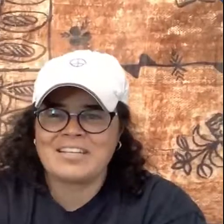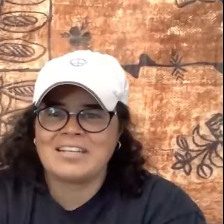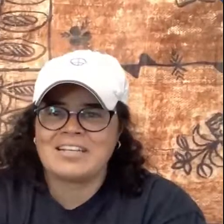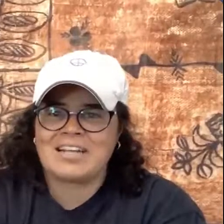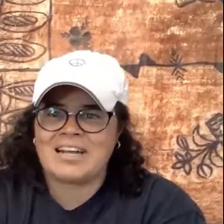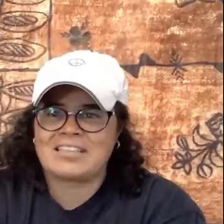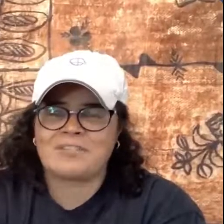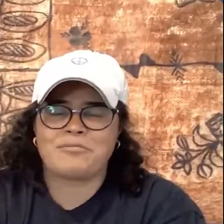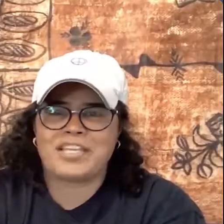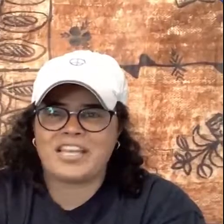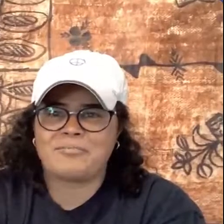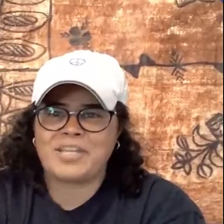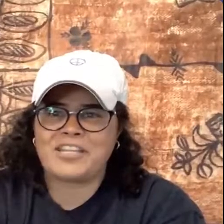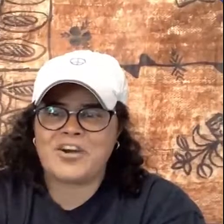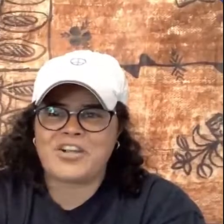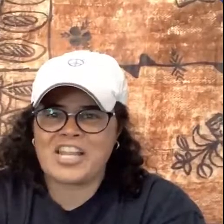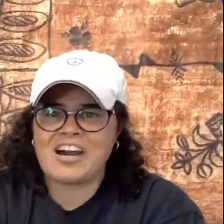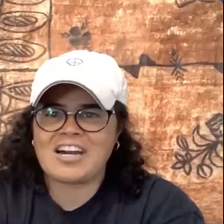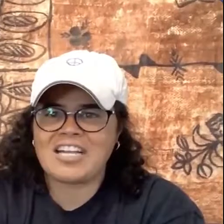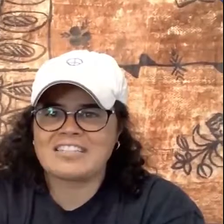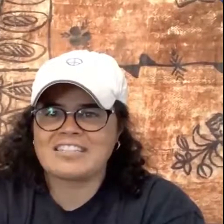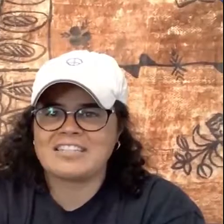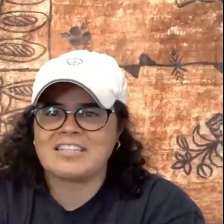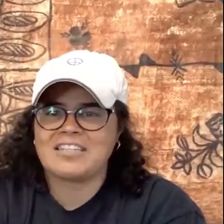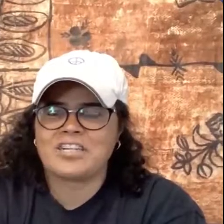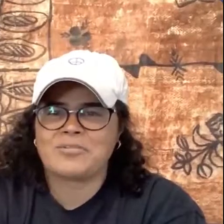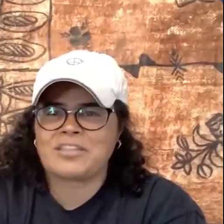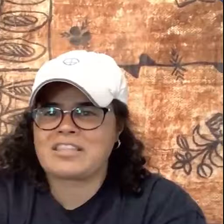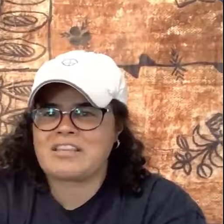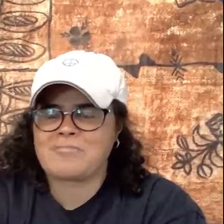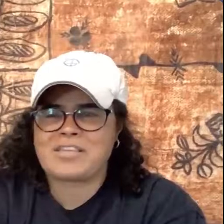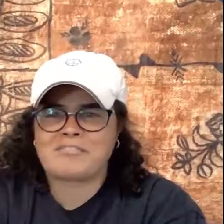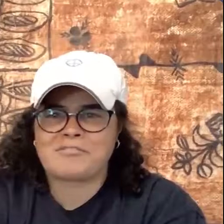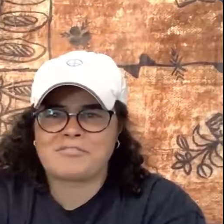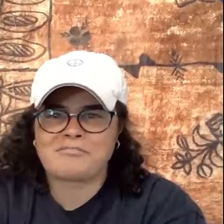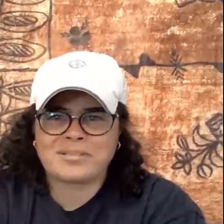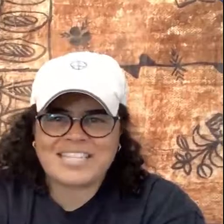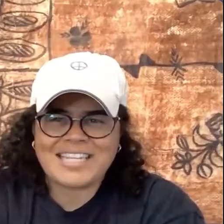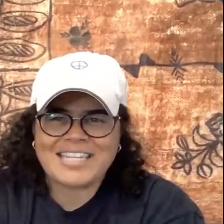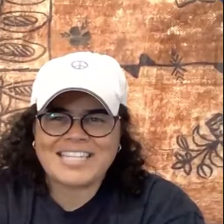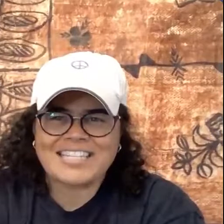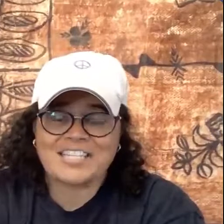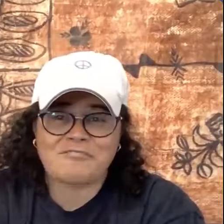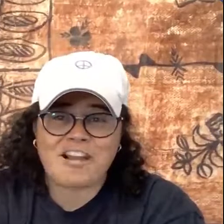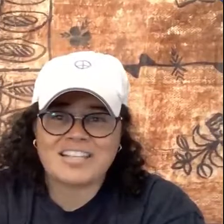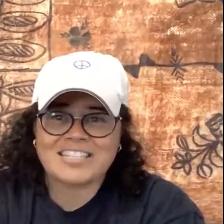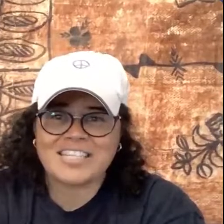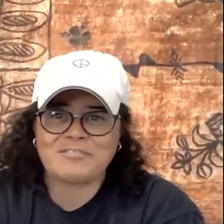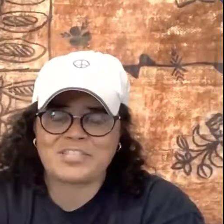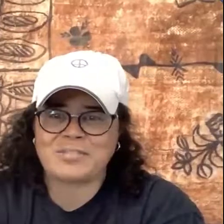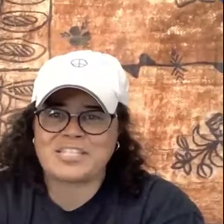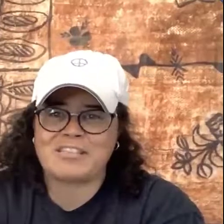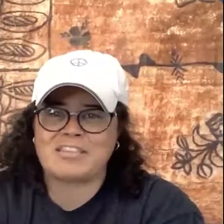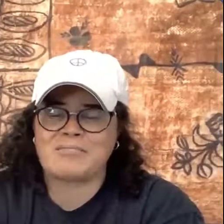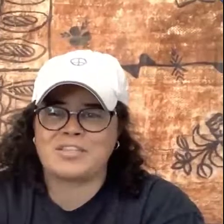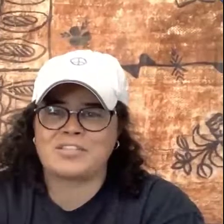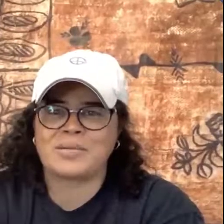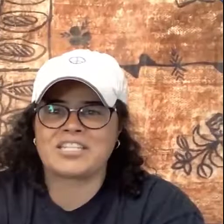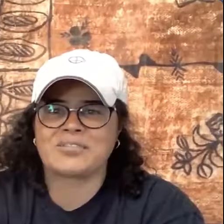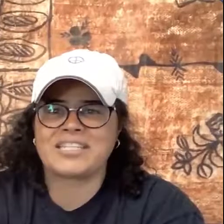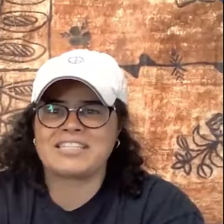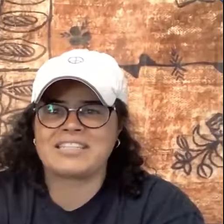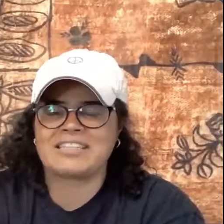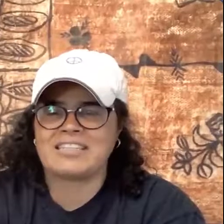time that we have been online, whether that be through resilience and rising, which was our theme